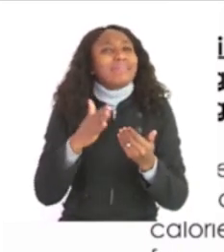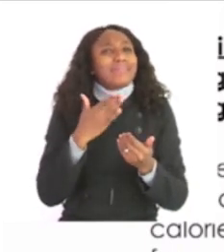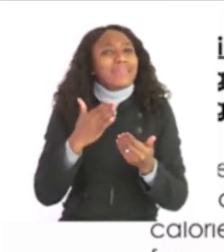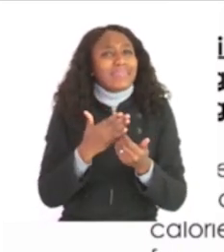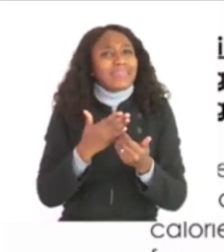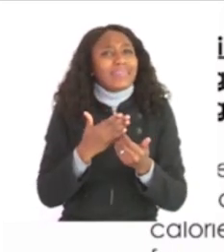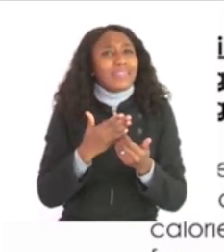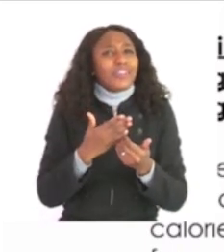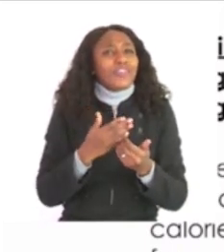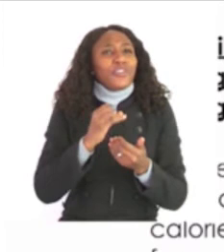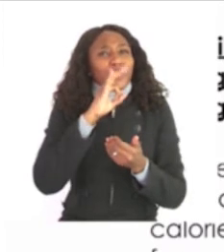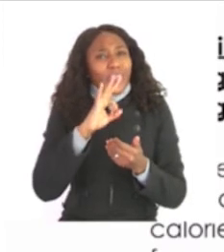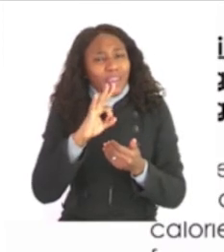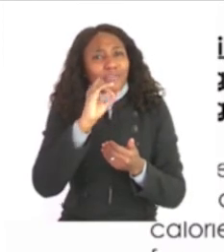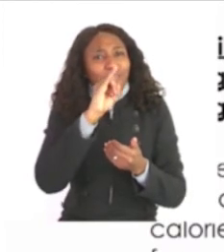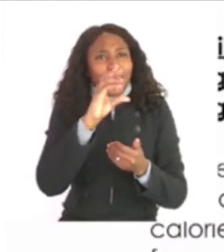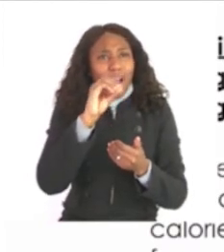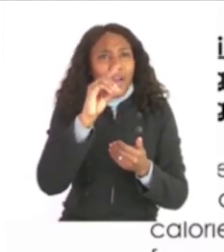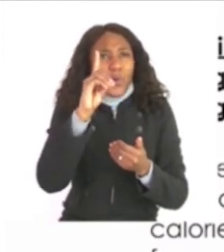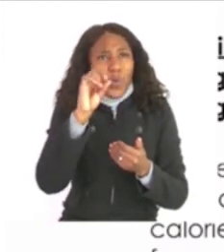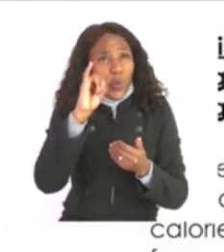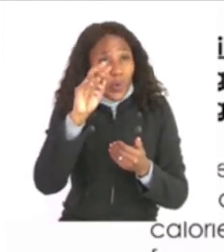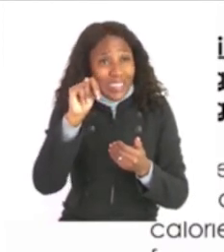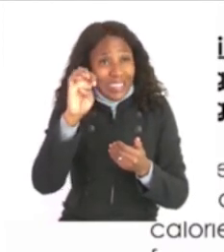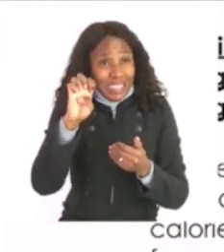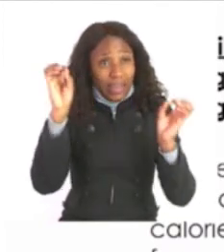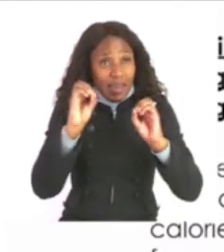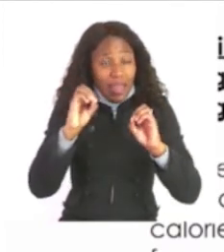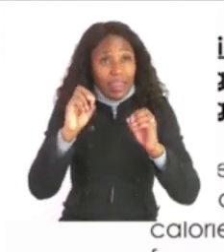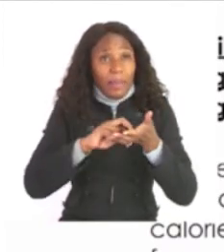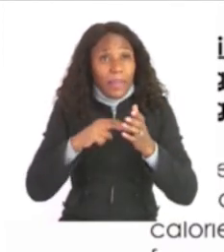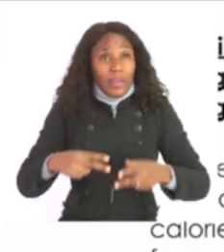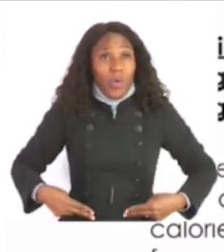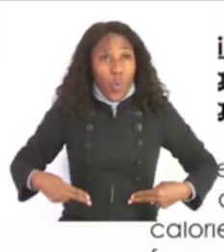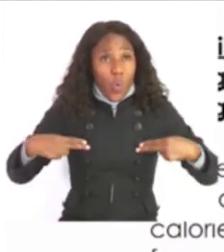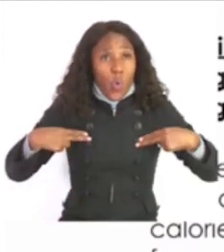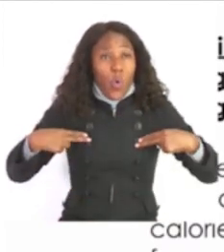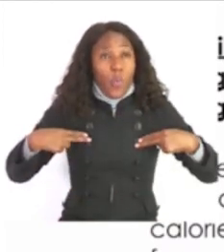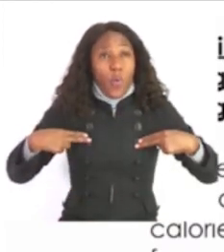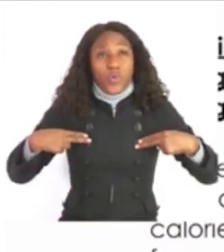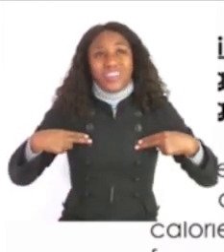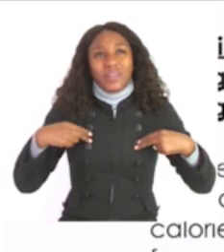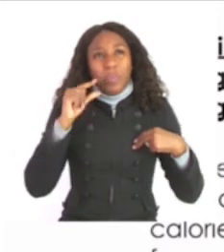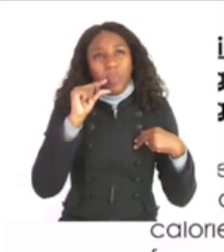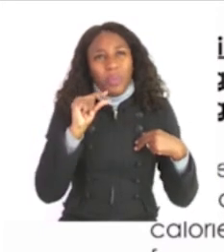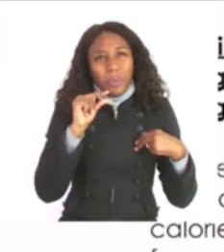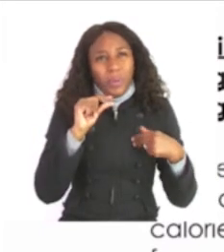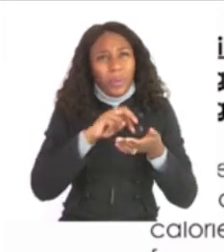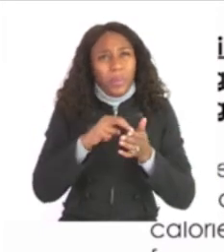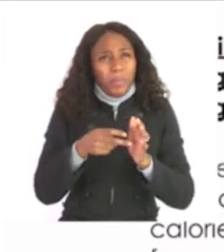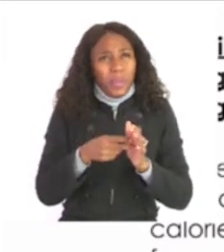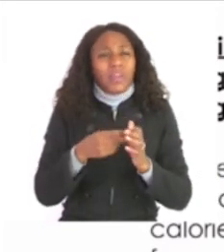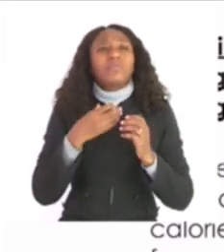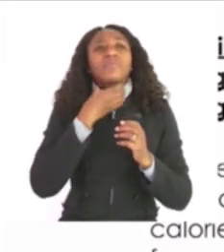is necessary for producing thyroid hormones. Some patients do not eat enough iodine, so it causes the